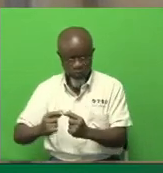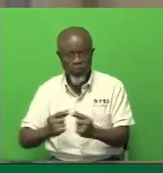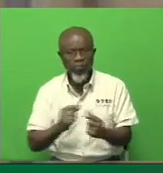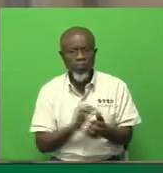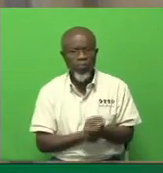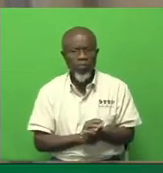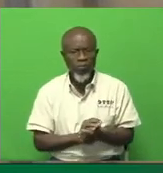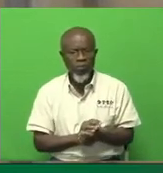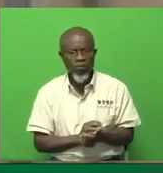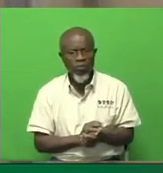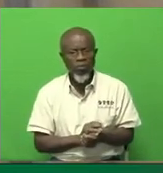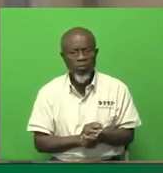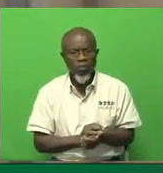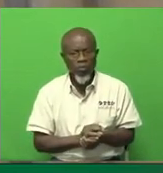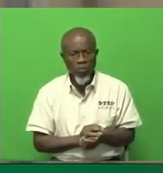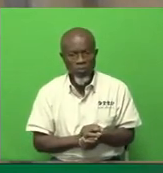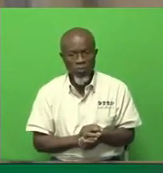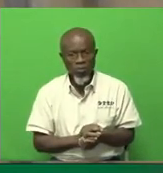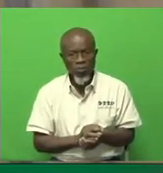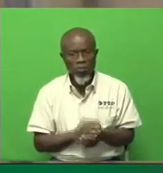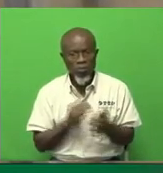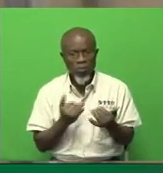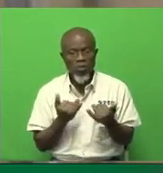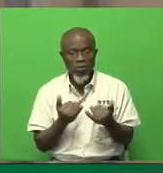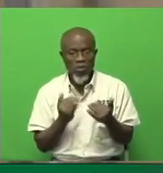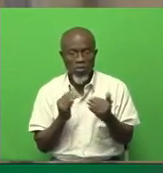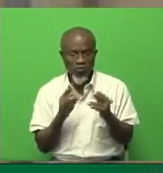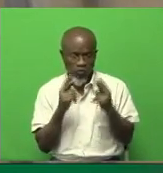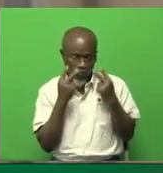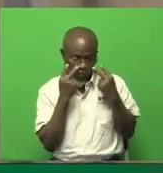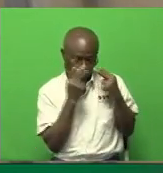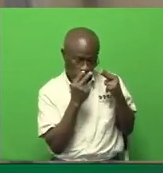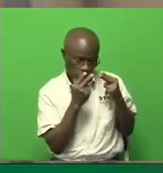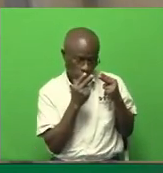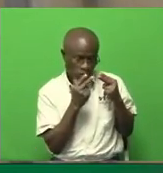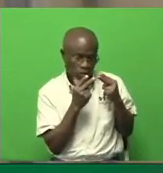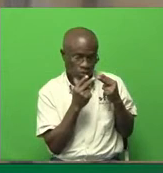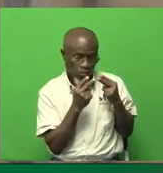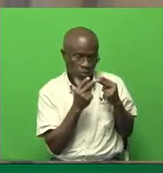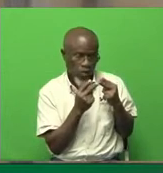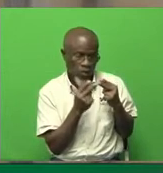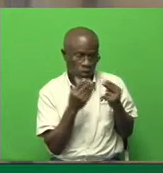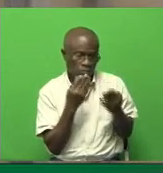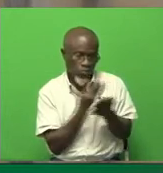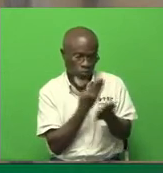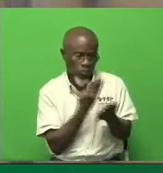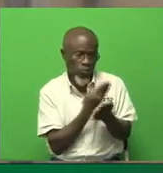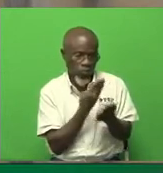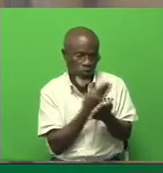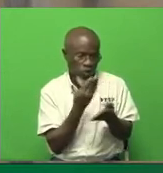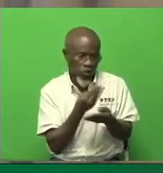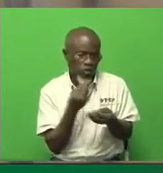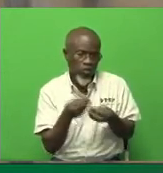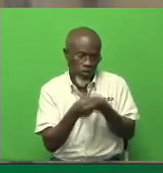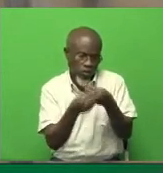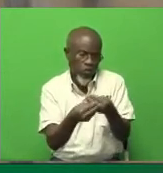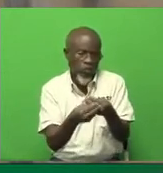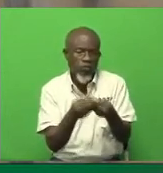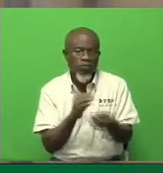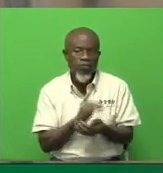let us now tune to the budgetary allocation and how it will be used to deal with those responses